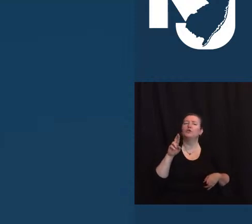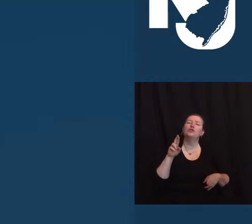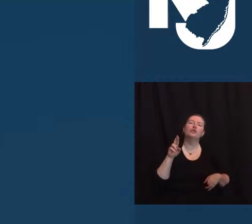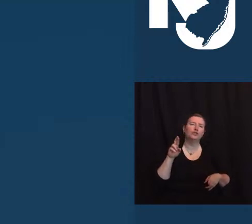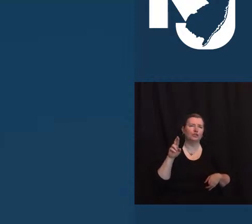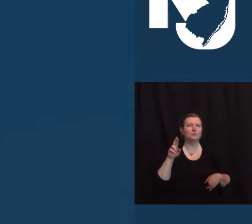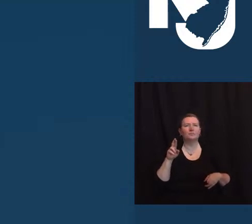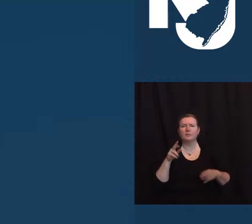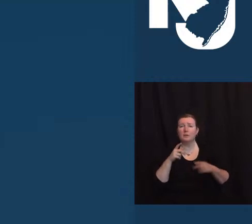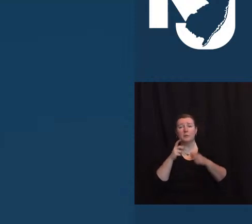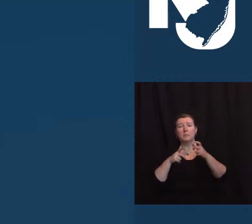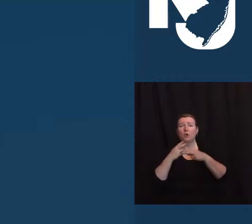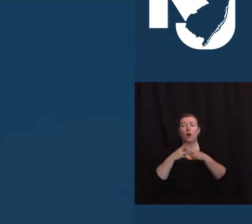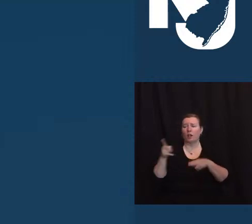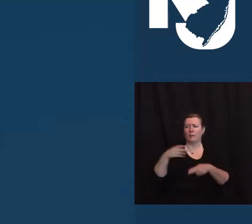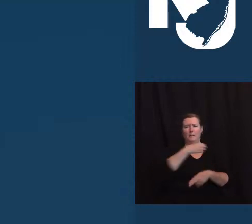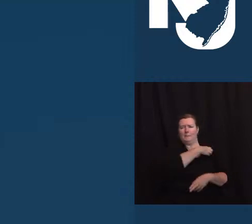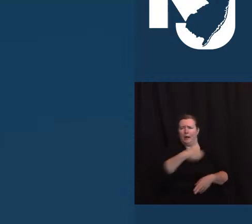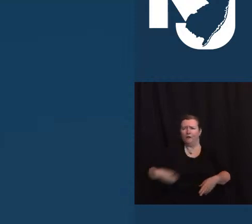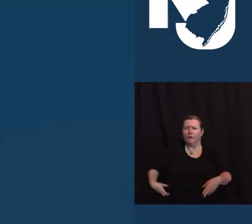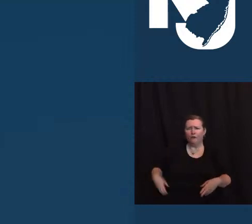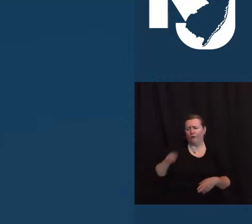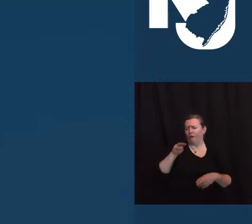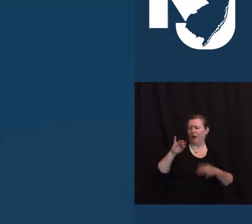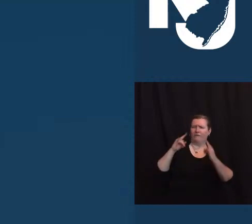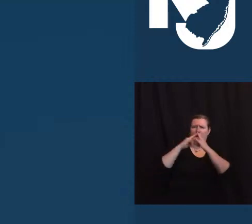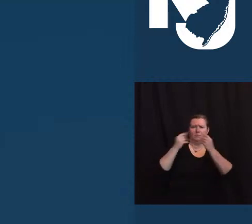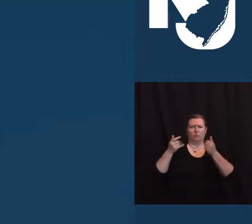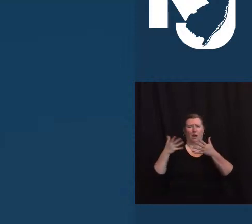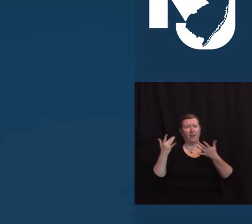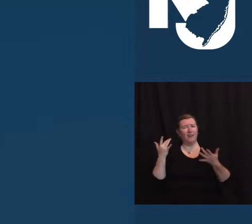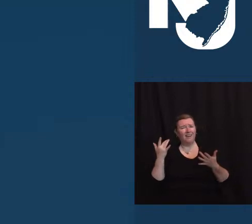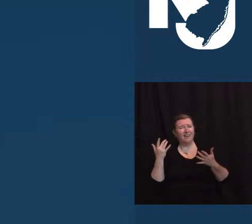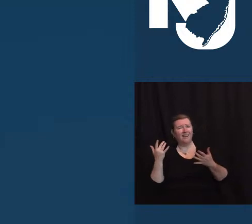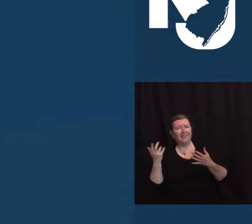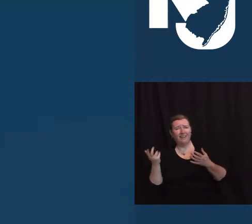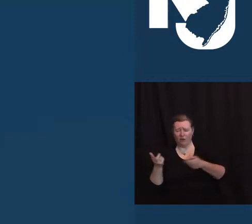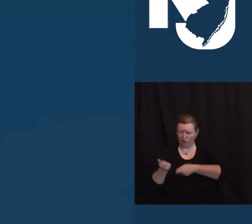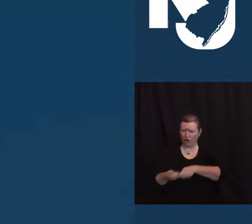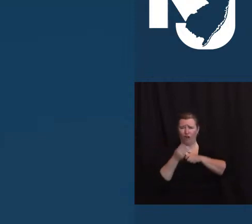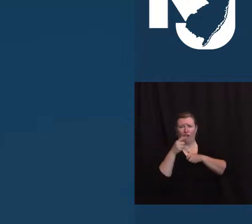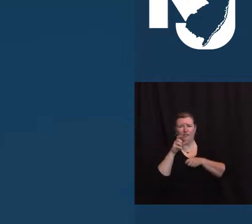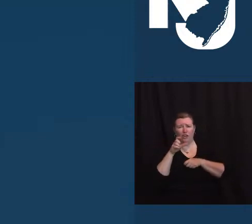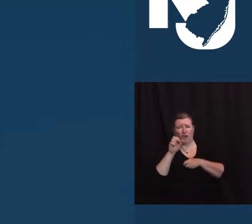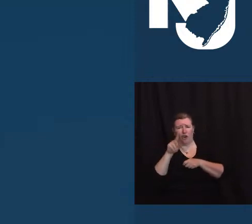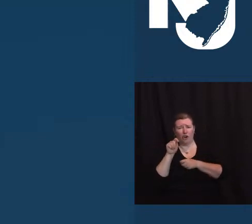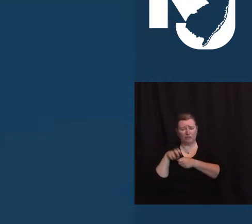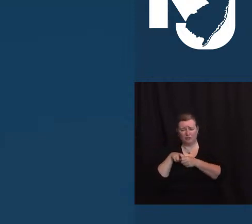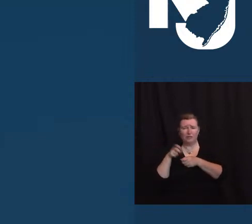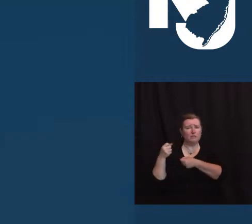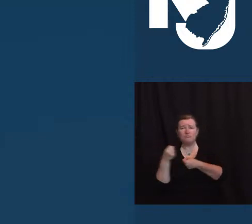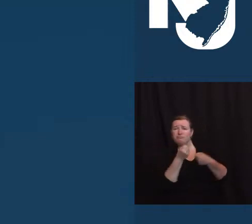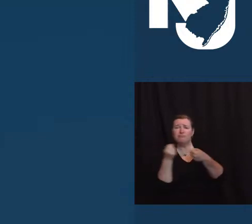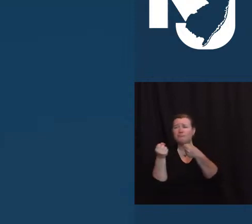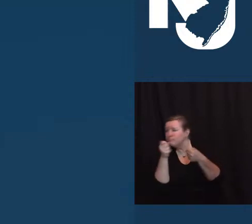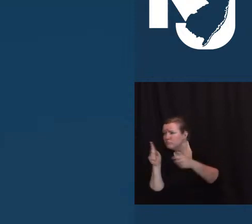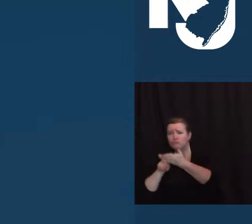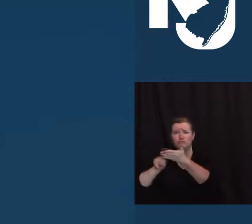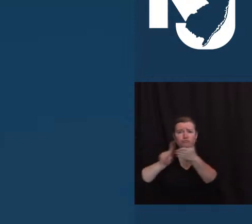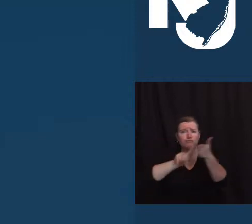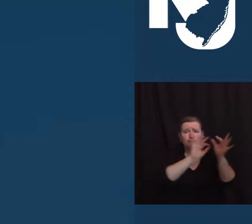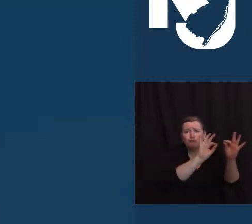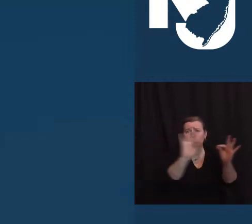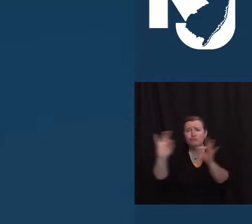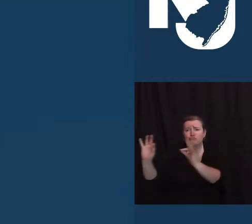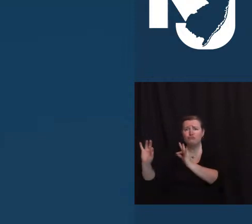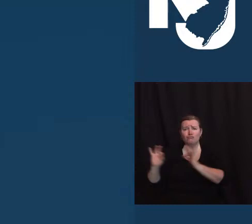as the mayor, as he rode around in his golf cart checking in on other families. If he wasn't camping, Thomas would probably be found